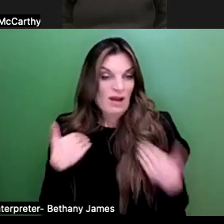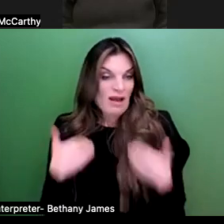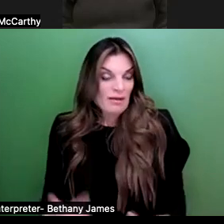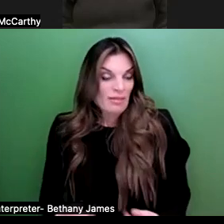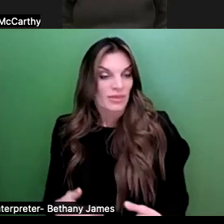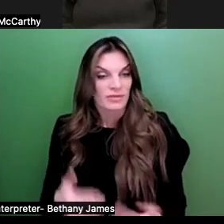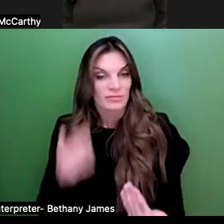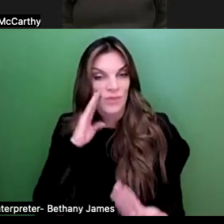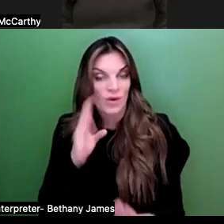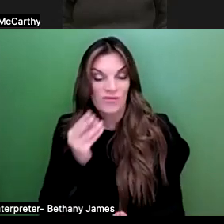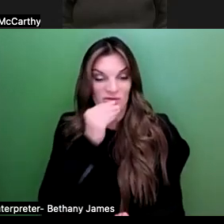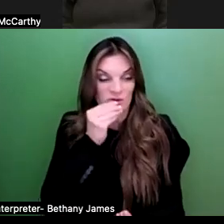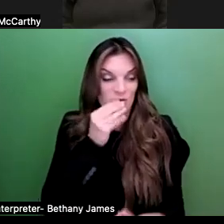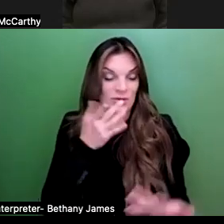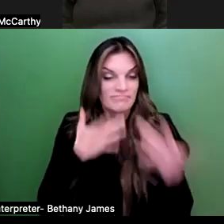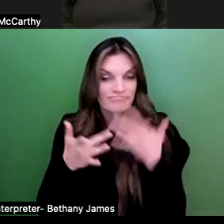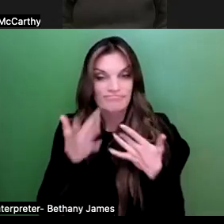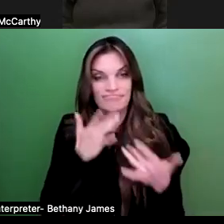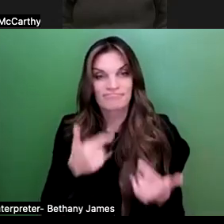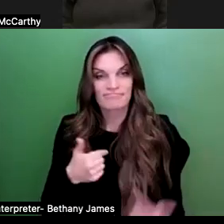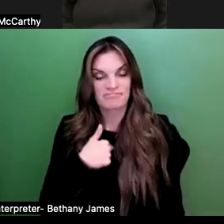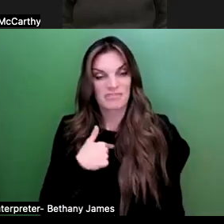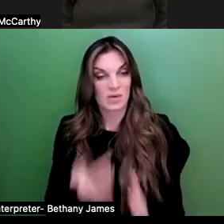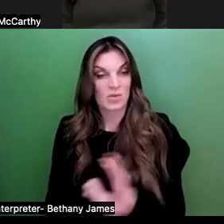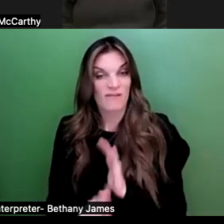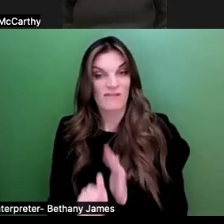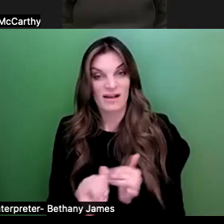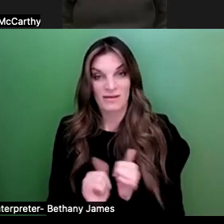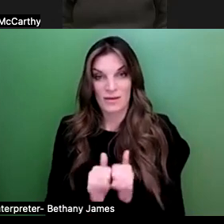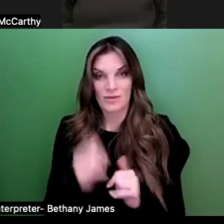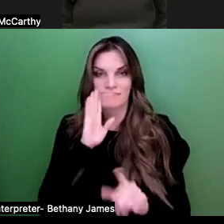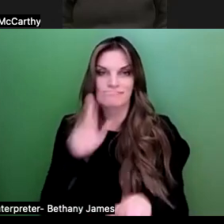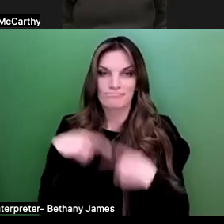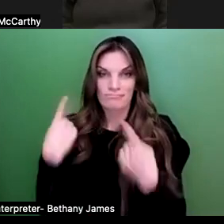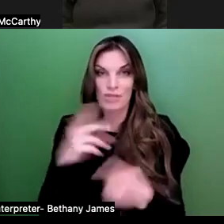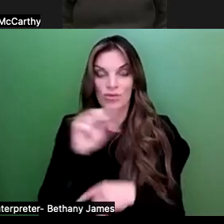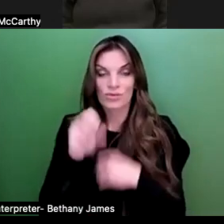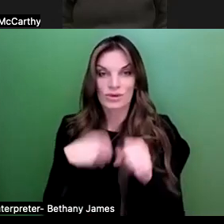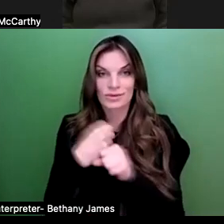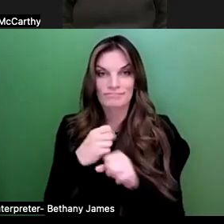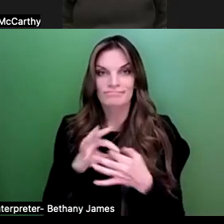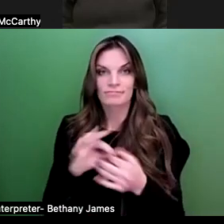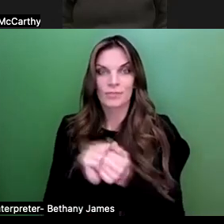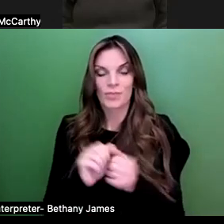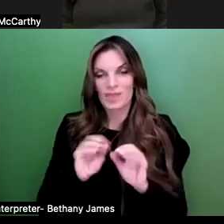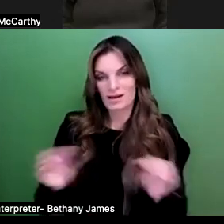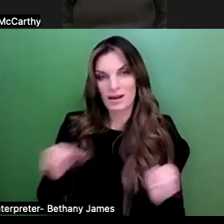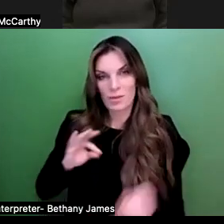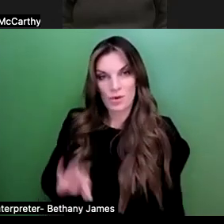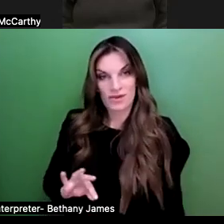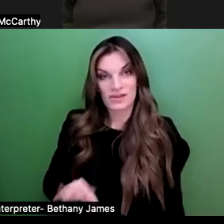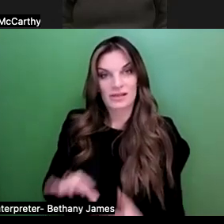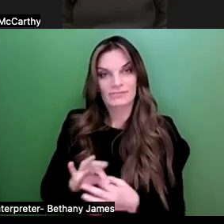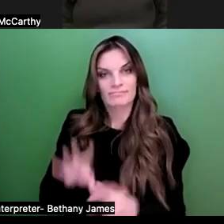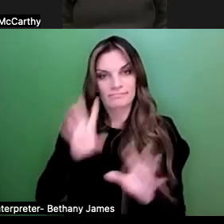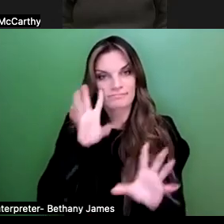insecurity is a problem. I think what makes me qualified to do that is I've spent the last 30 years working in the nonprofit sector, focusing on issues